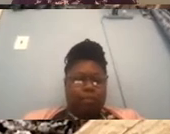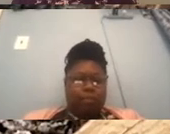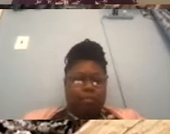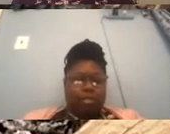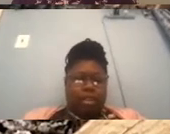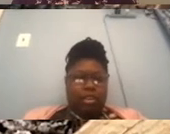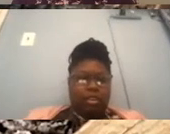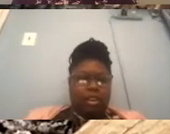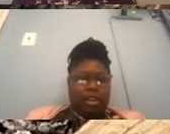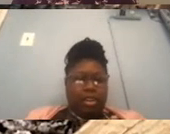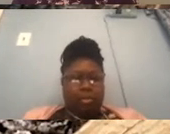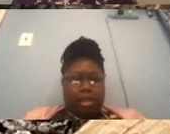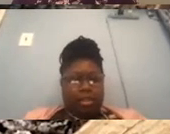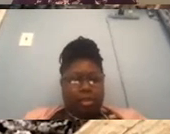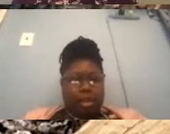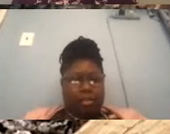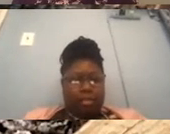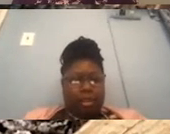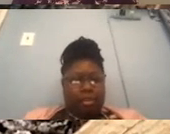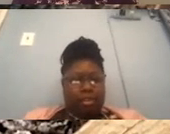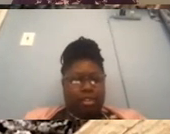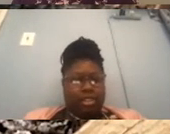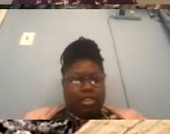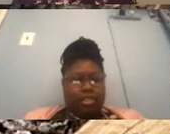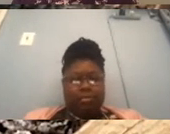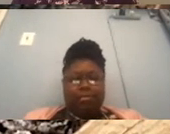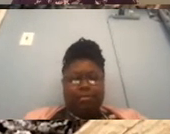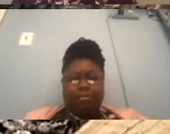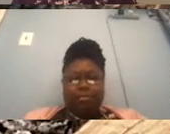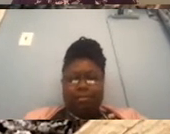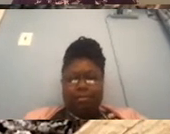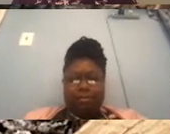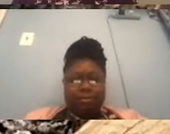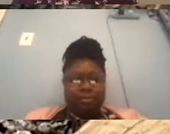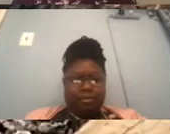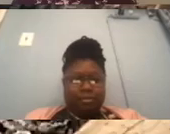to another area, but he didn't make it through that transition.